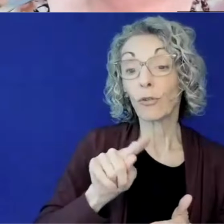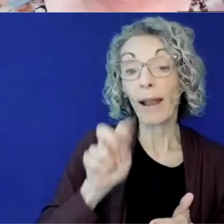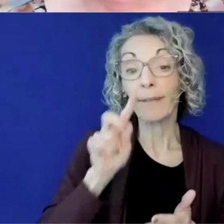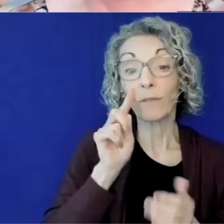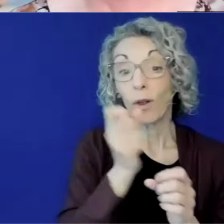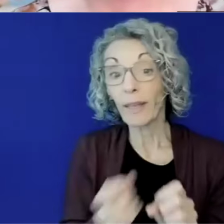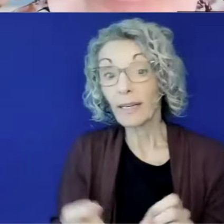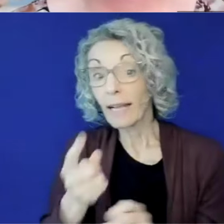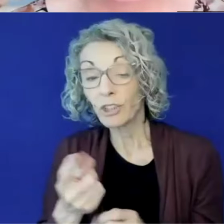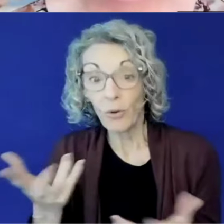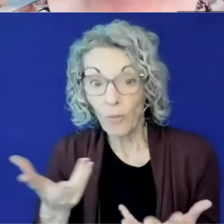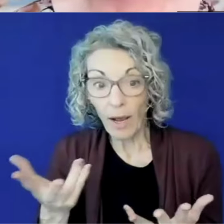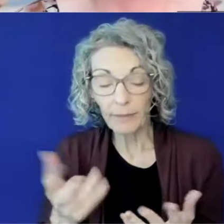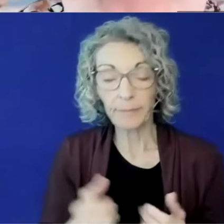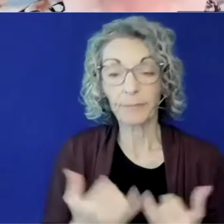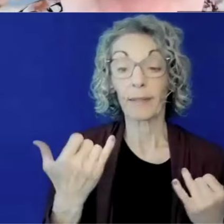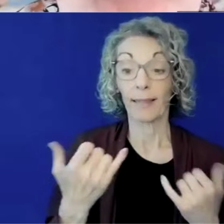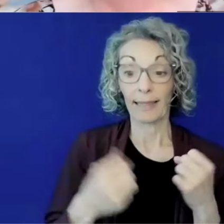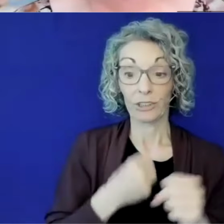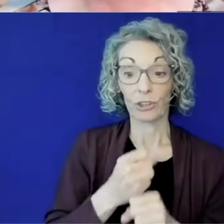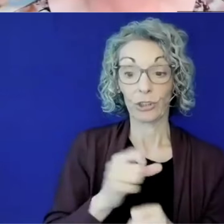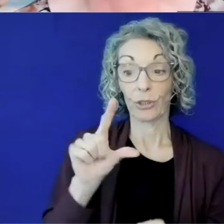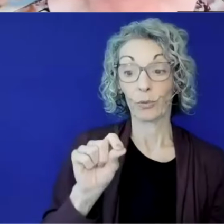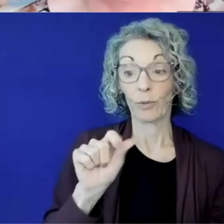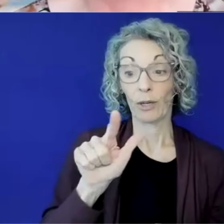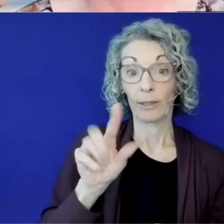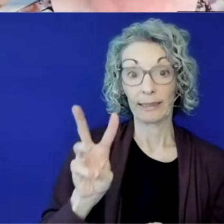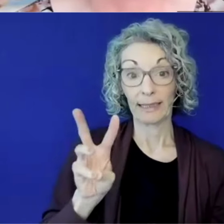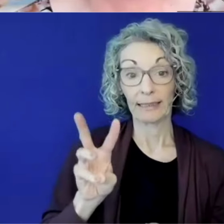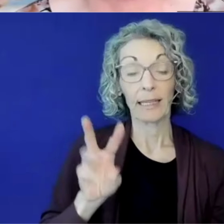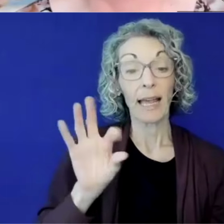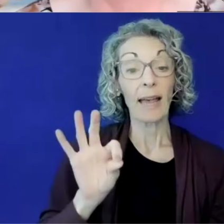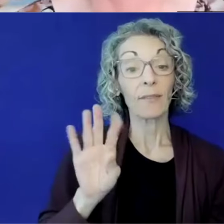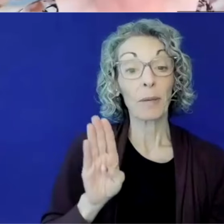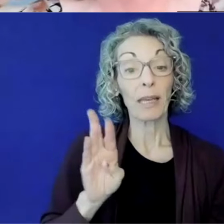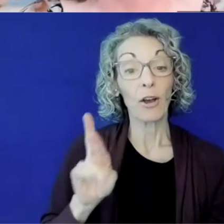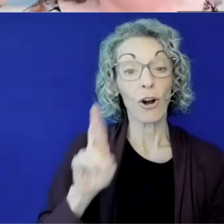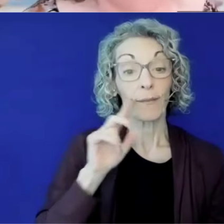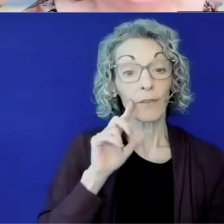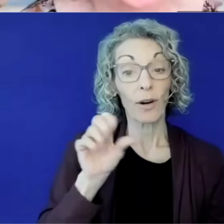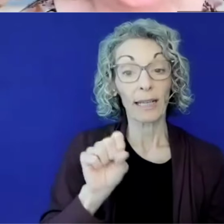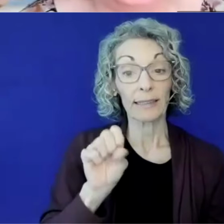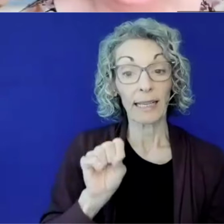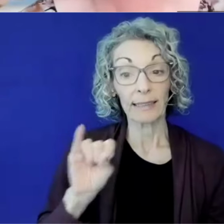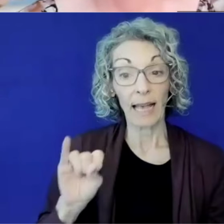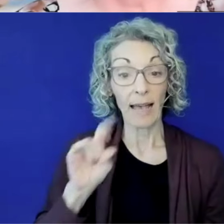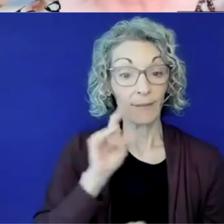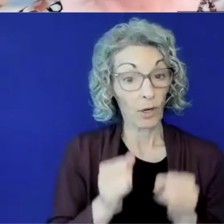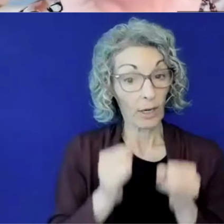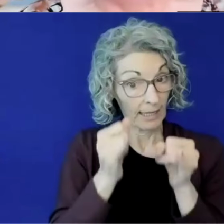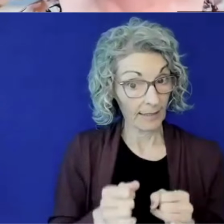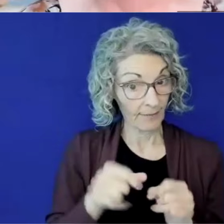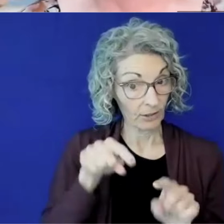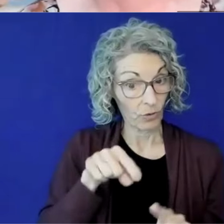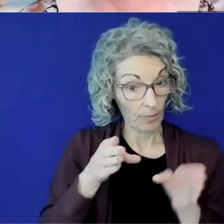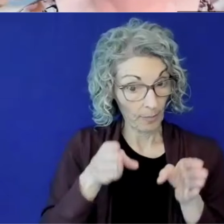So this year, for 2026, the federal benefit rate for SSI for an individual